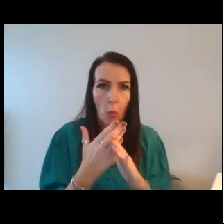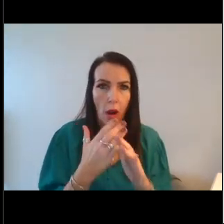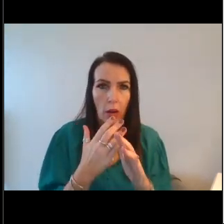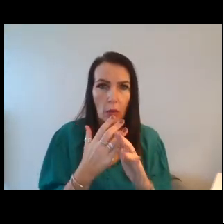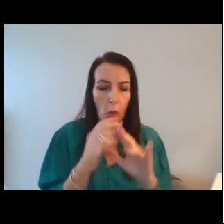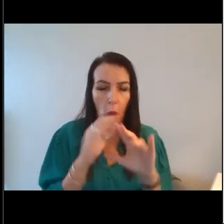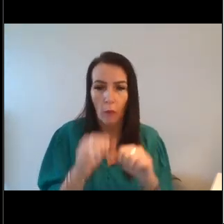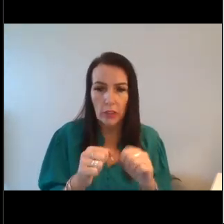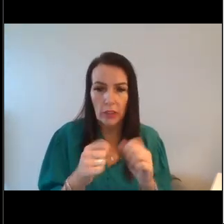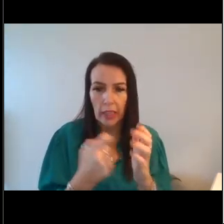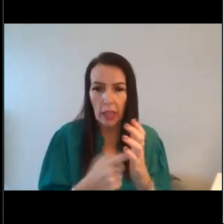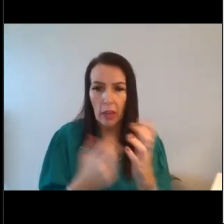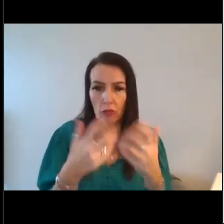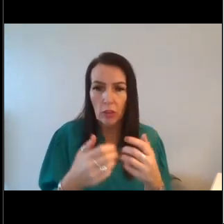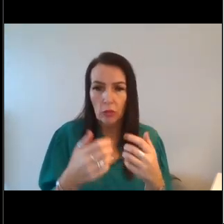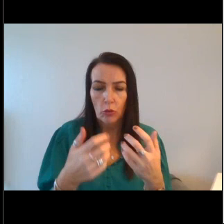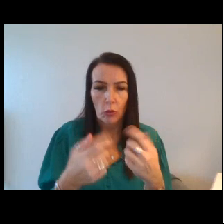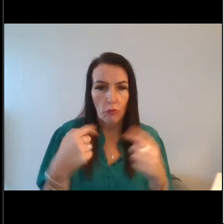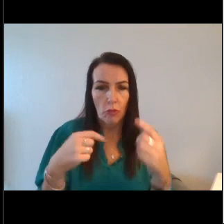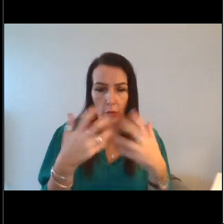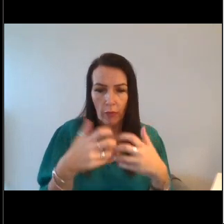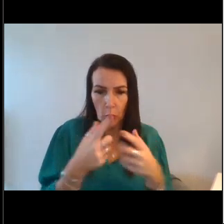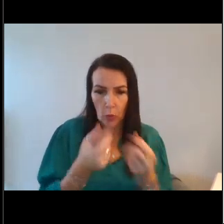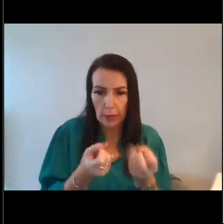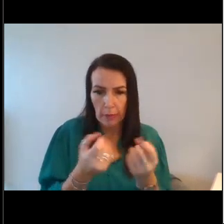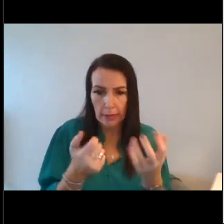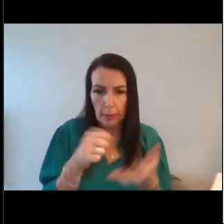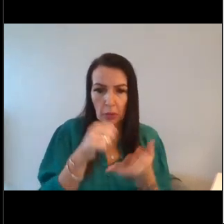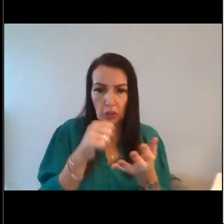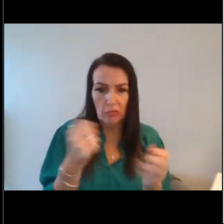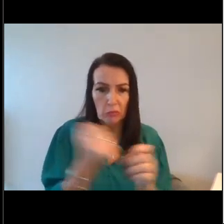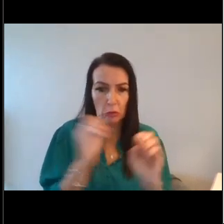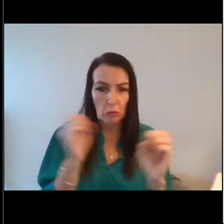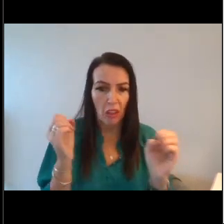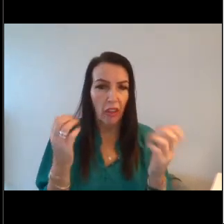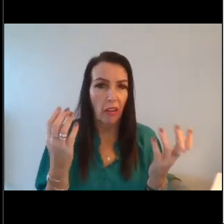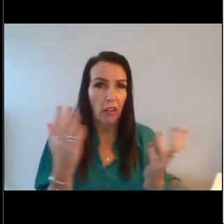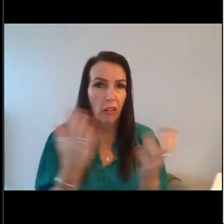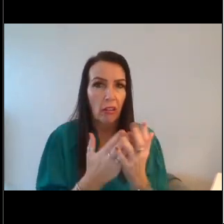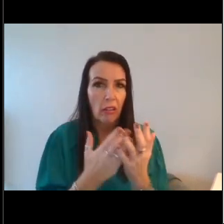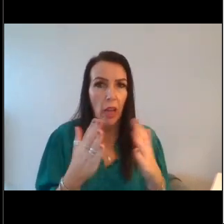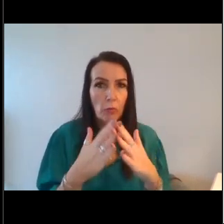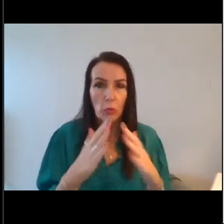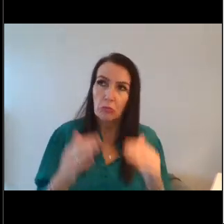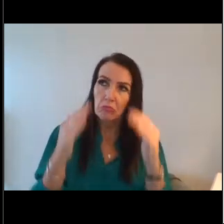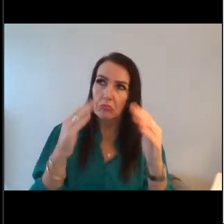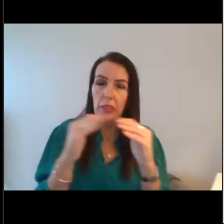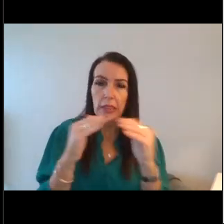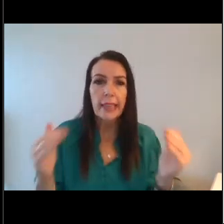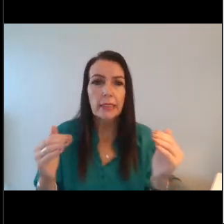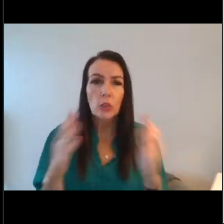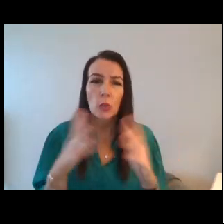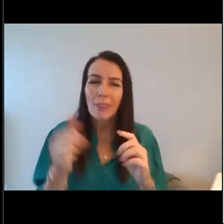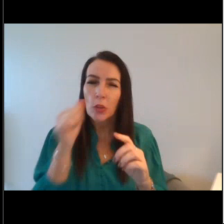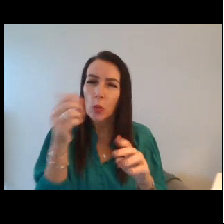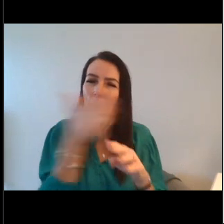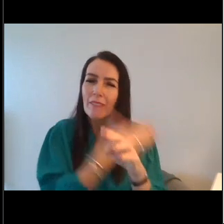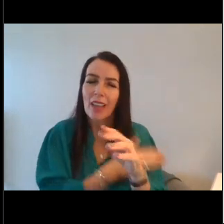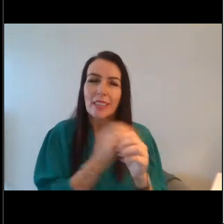retrofit, you can spend a lot of budget to do nothing, really, just to get a property up to standards. So you need to know that in